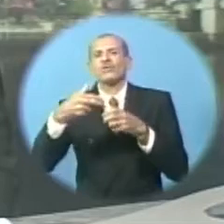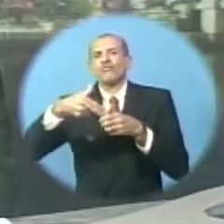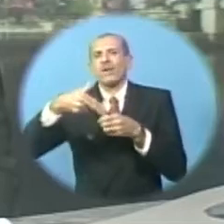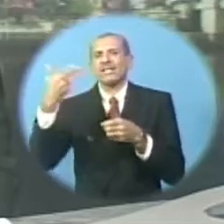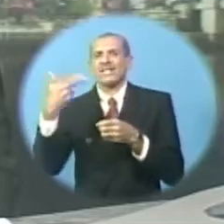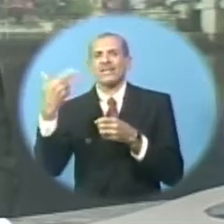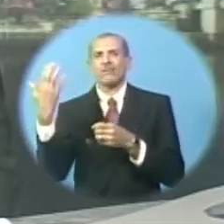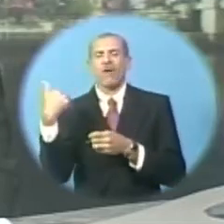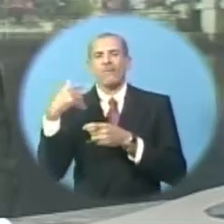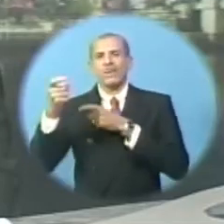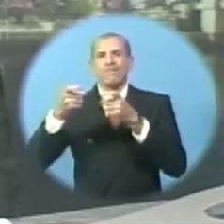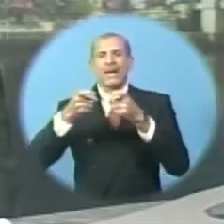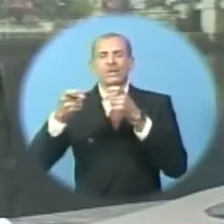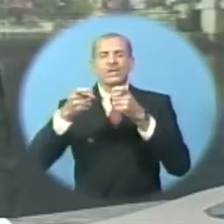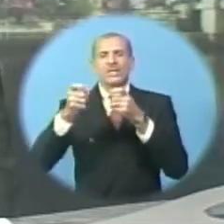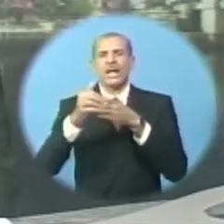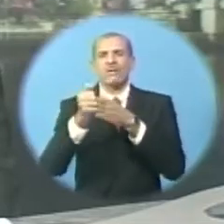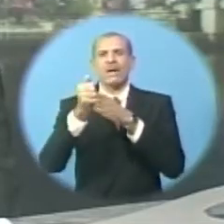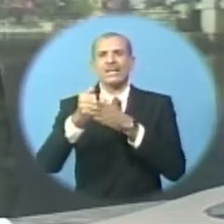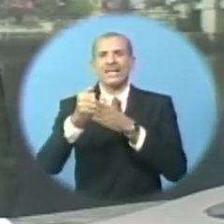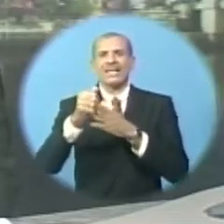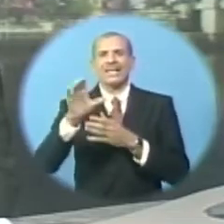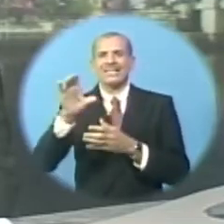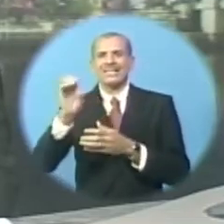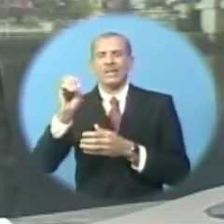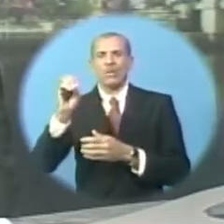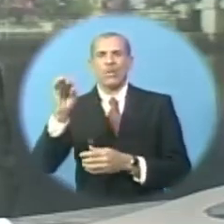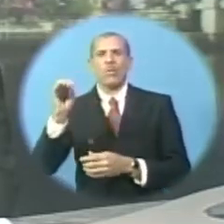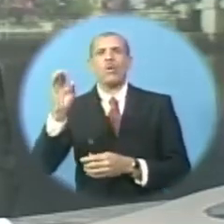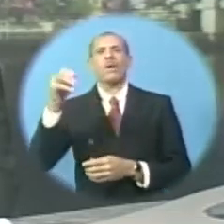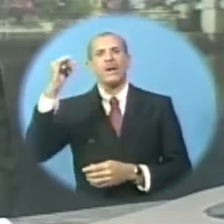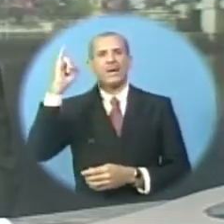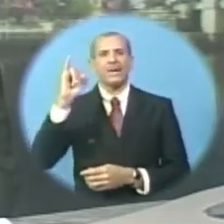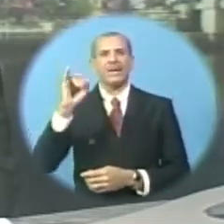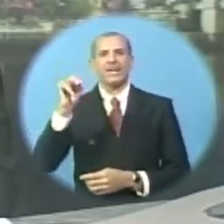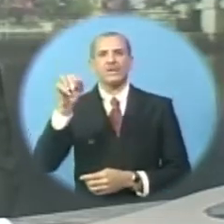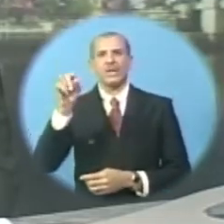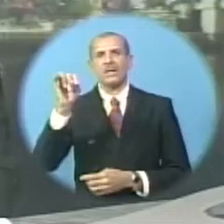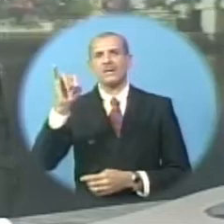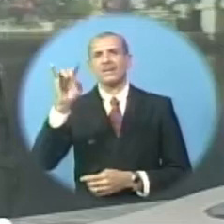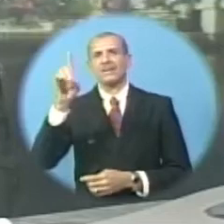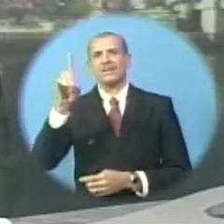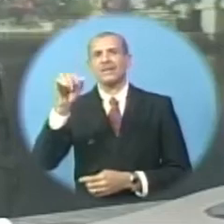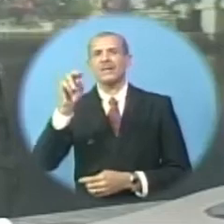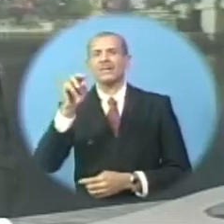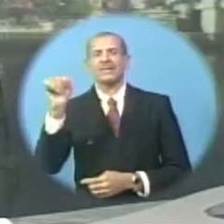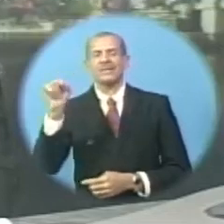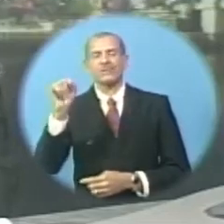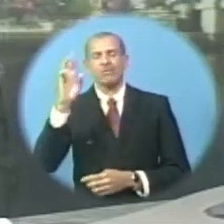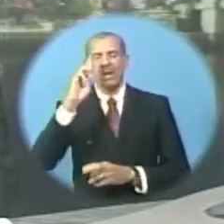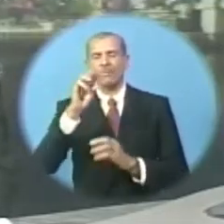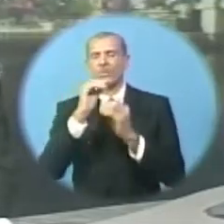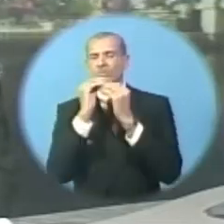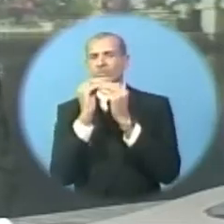of former managing director and chief executive officer Ingrid Inns. Ryan Broome has more.